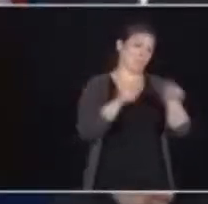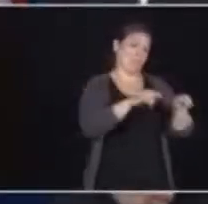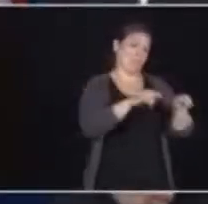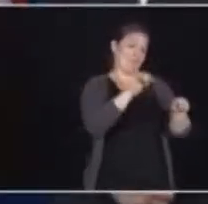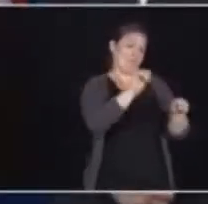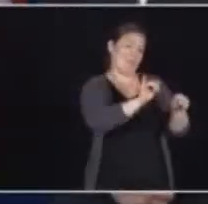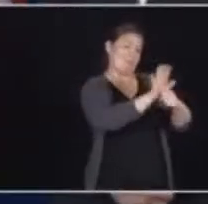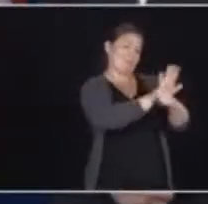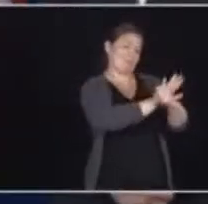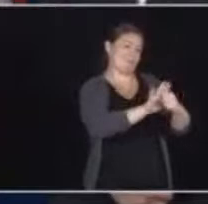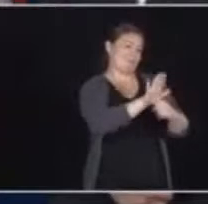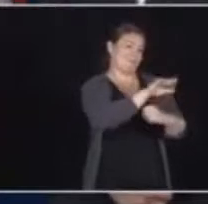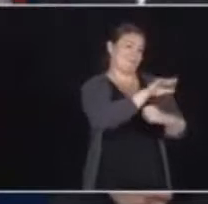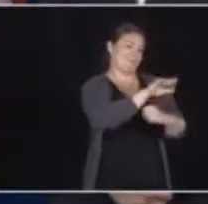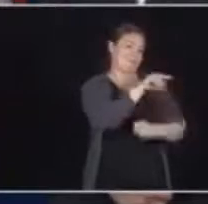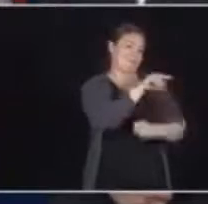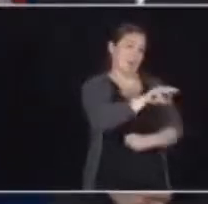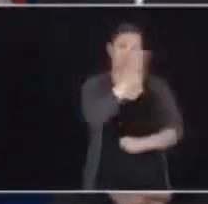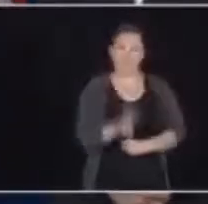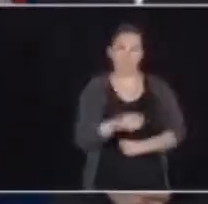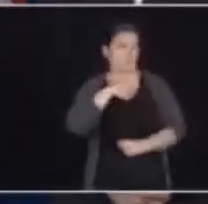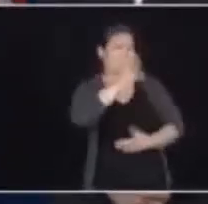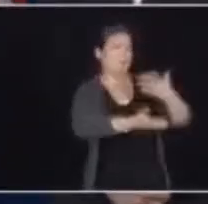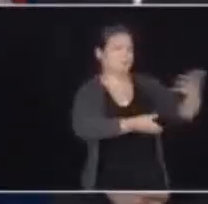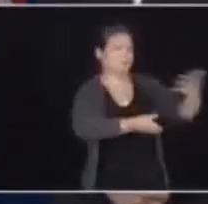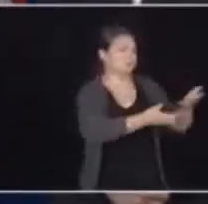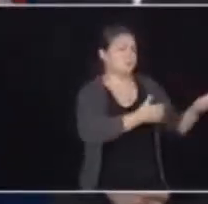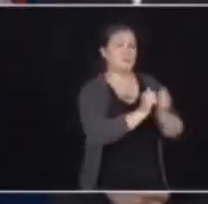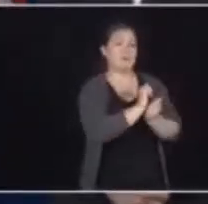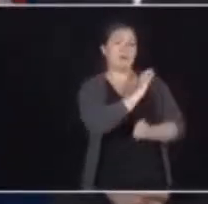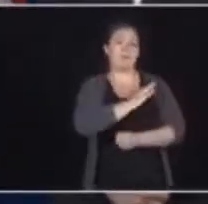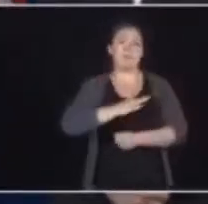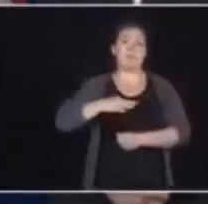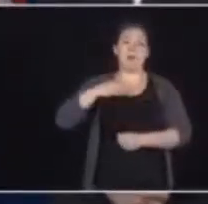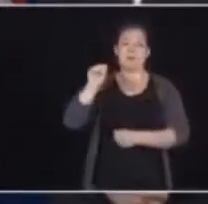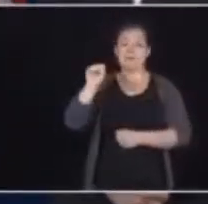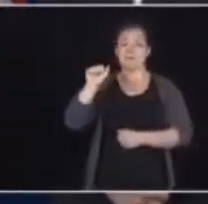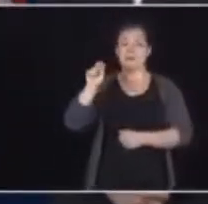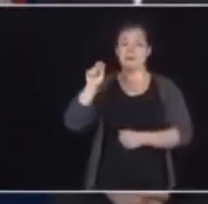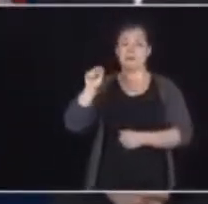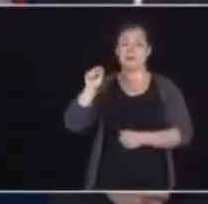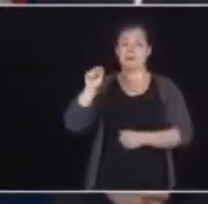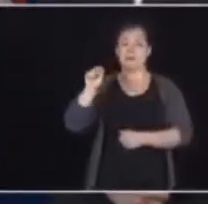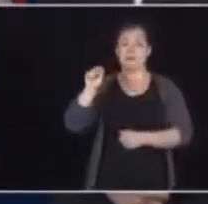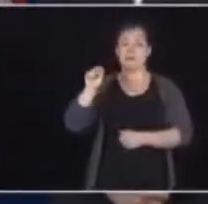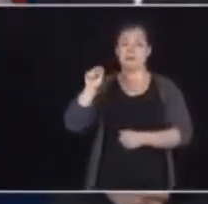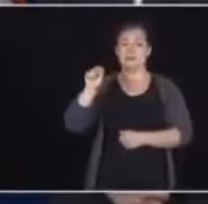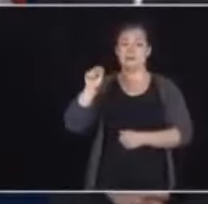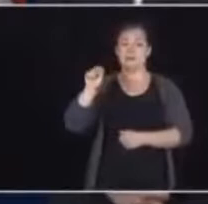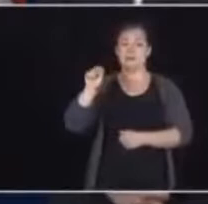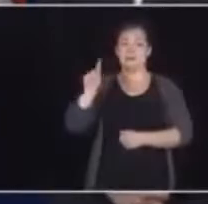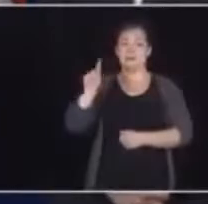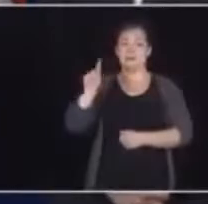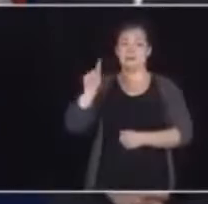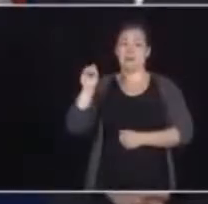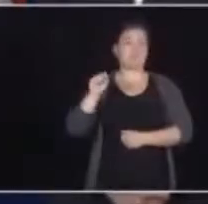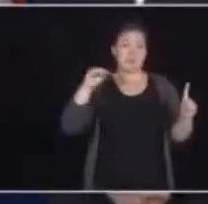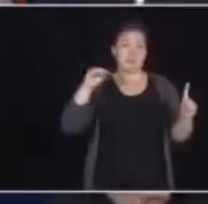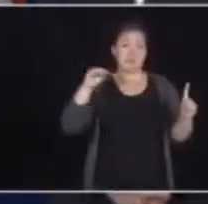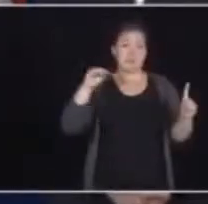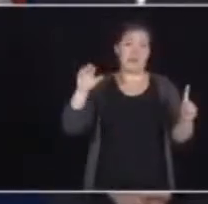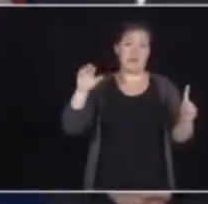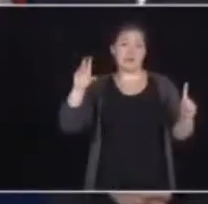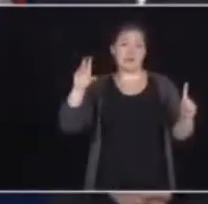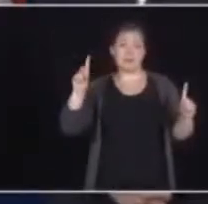the Mayor Santos or Mayor McDonald. Can't wait to see both of them tomorrow and actually talk to the people. And I'm going to be visiting